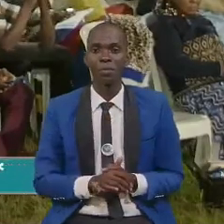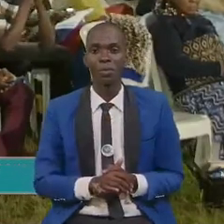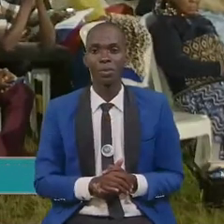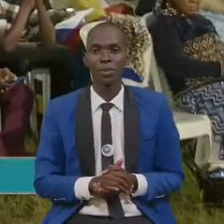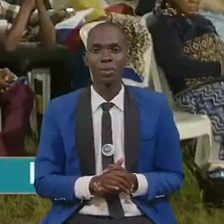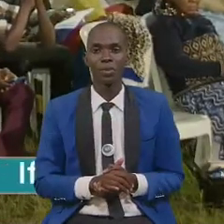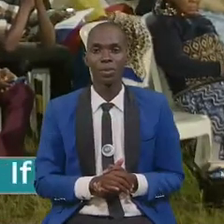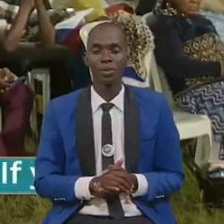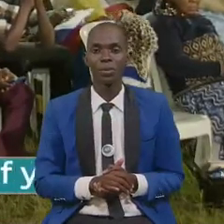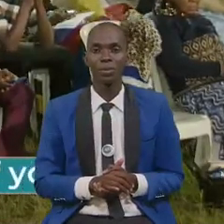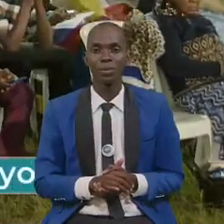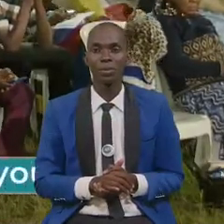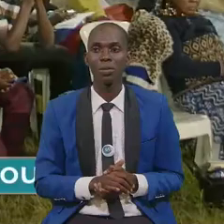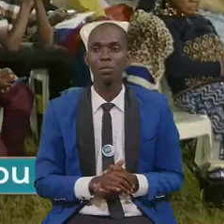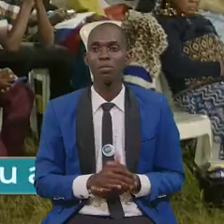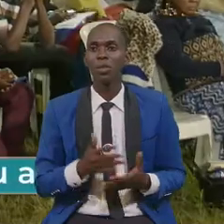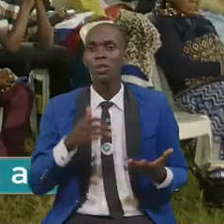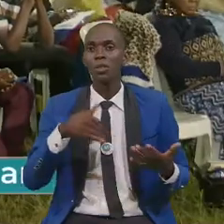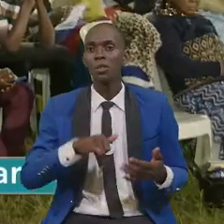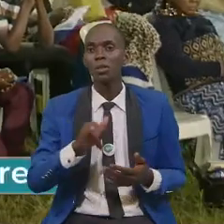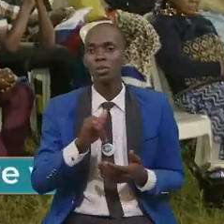Our counselors all over.